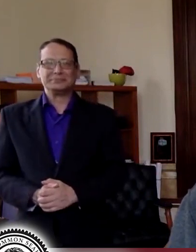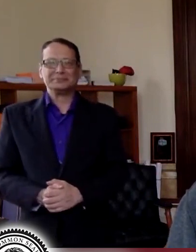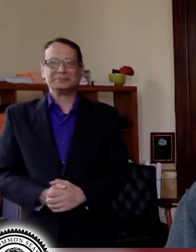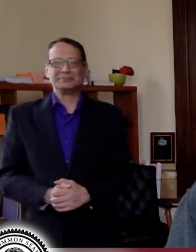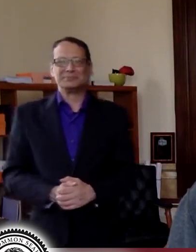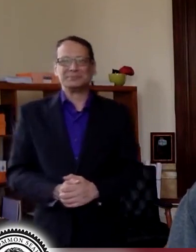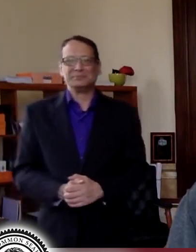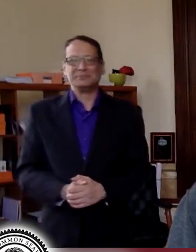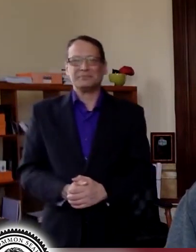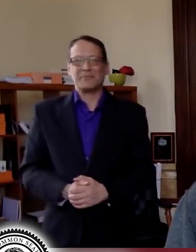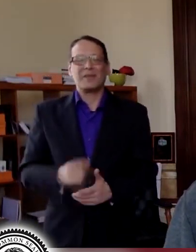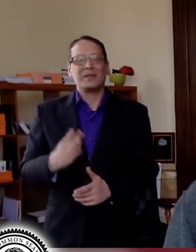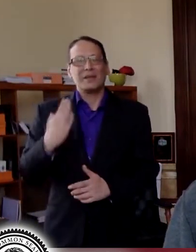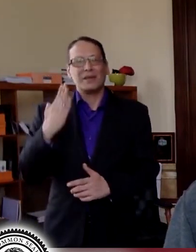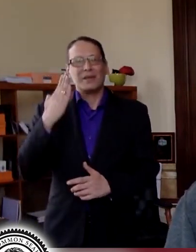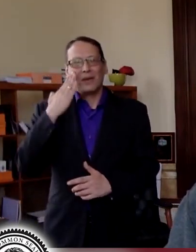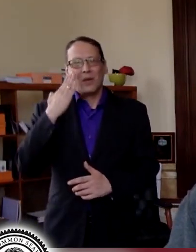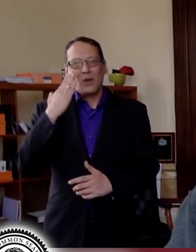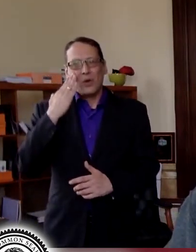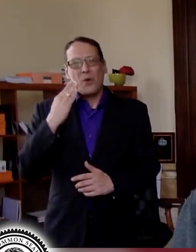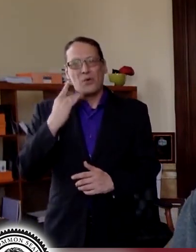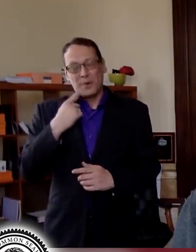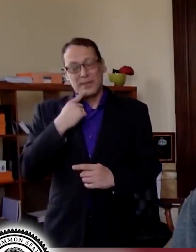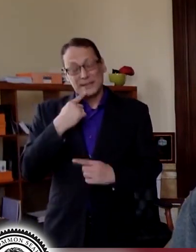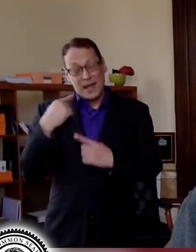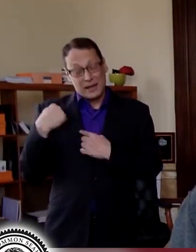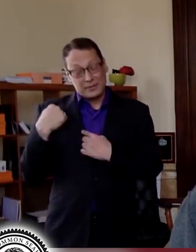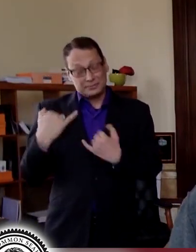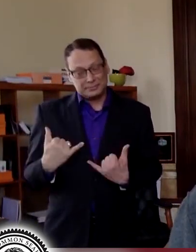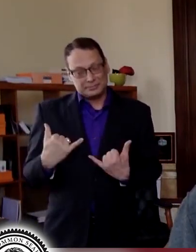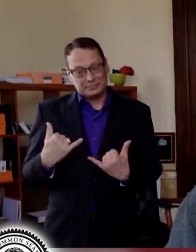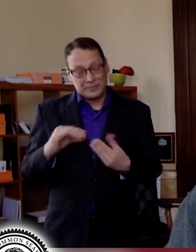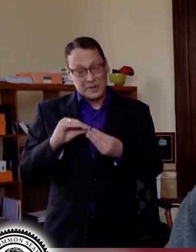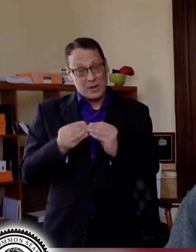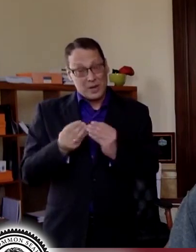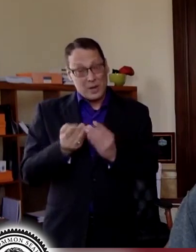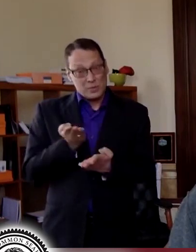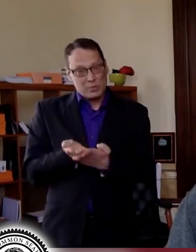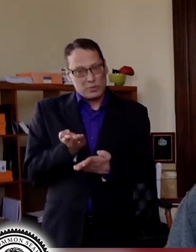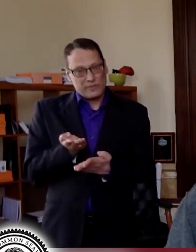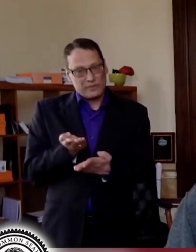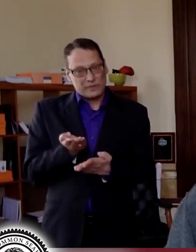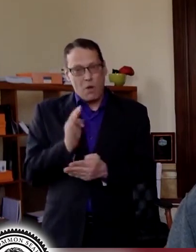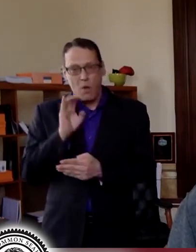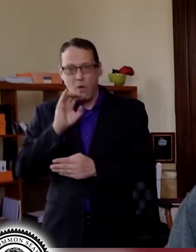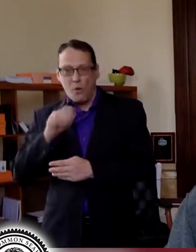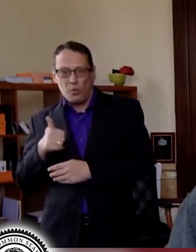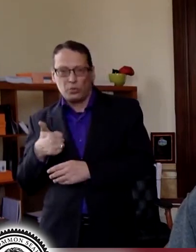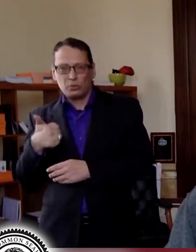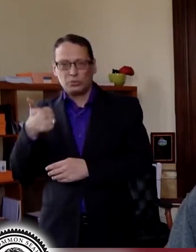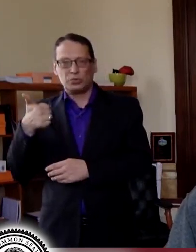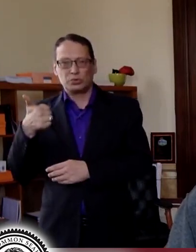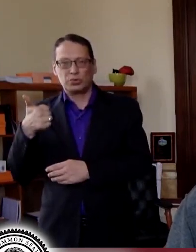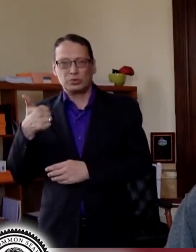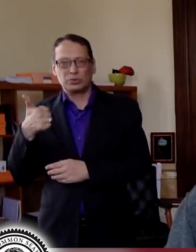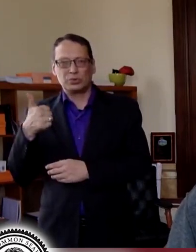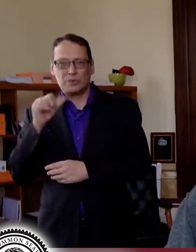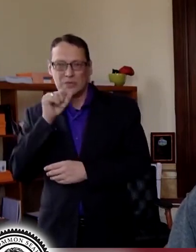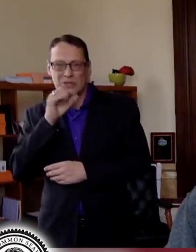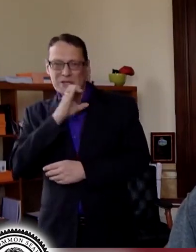So we've been saying all along, and the numbers prove it out, that older folks are